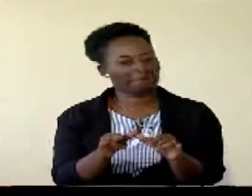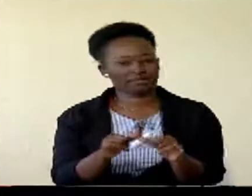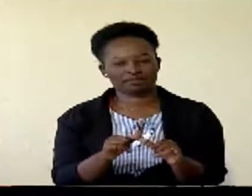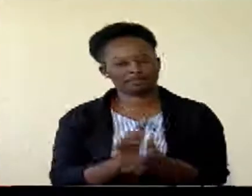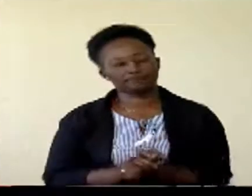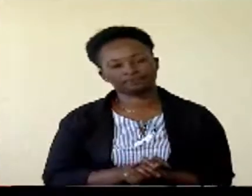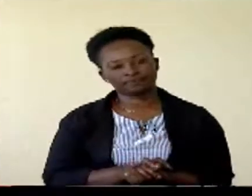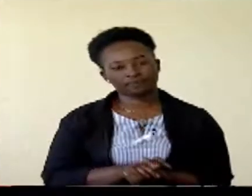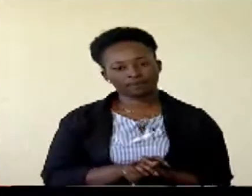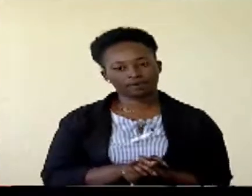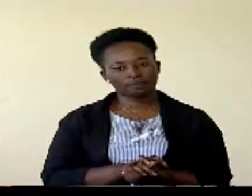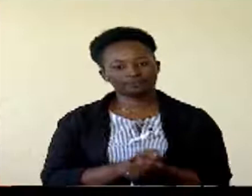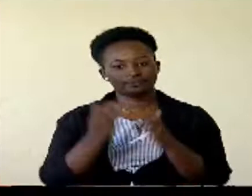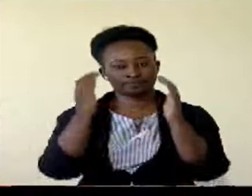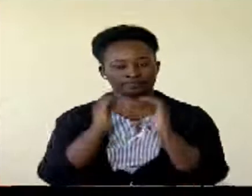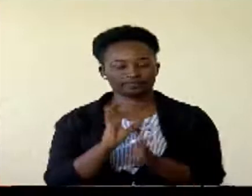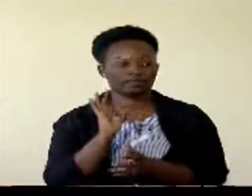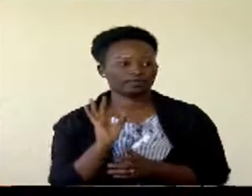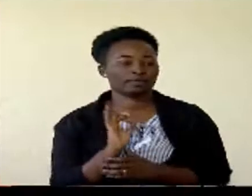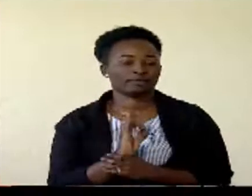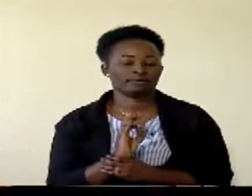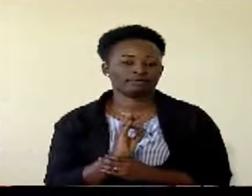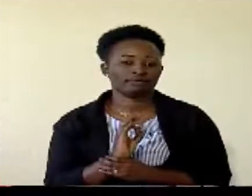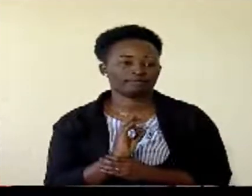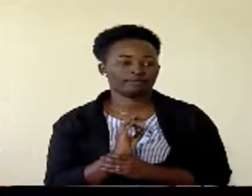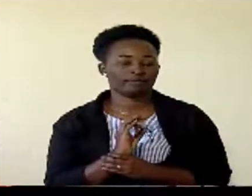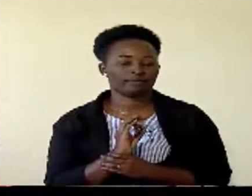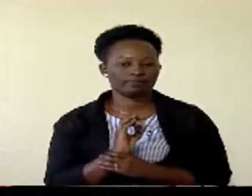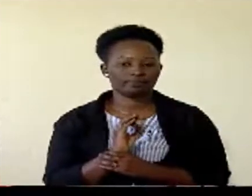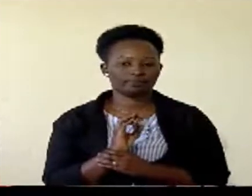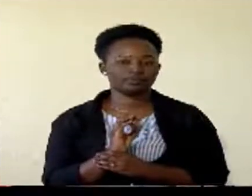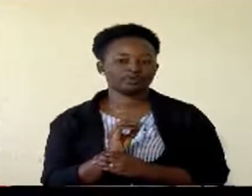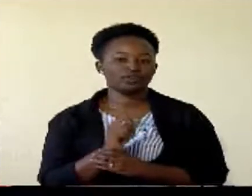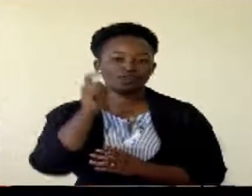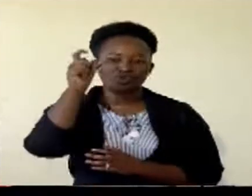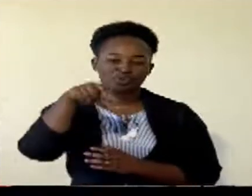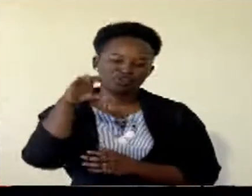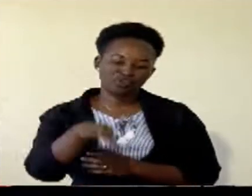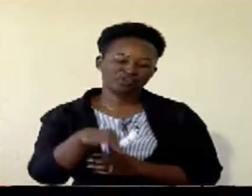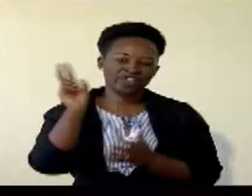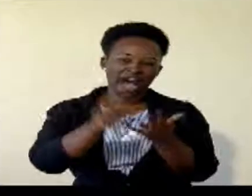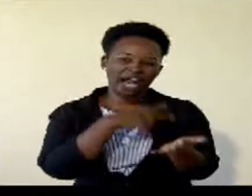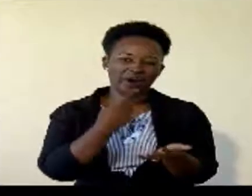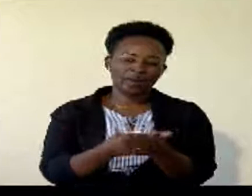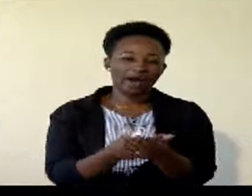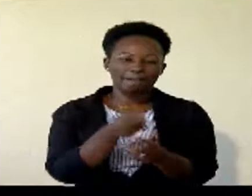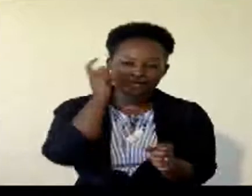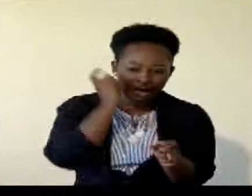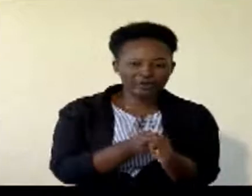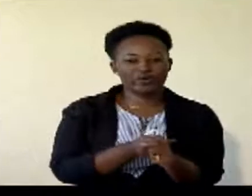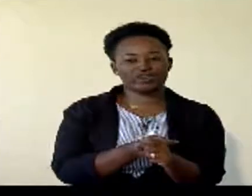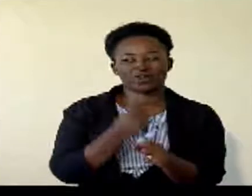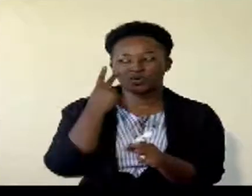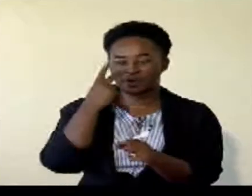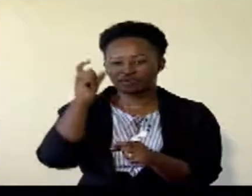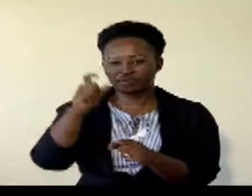okay? Then F, it is less likely for a short person to fall on a slippery ground compared to a